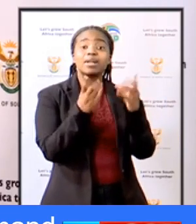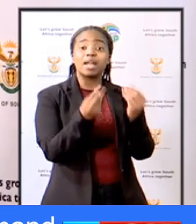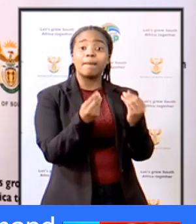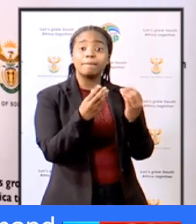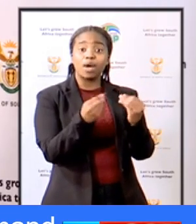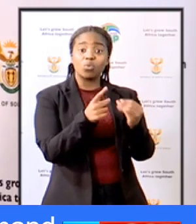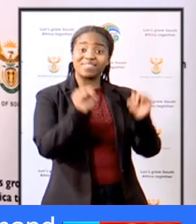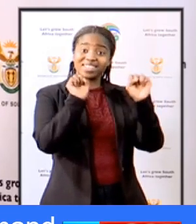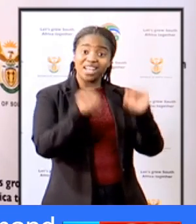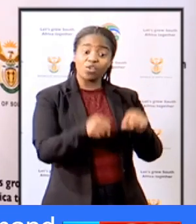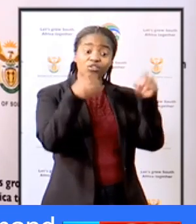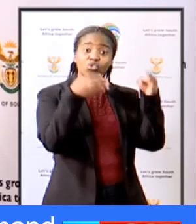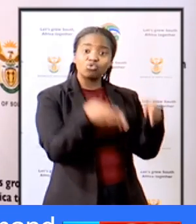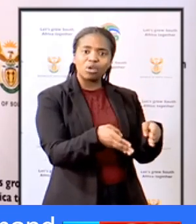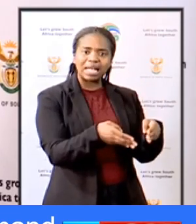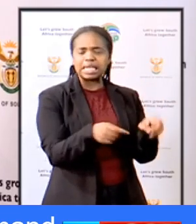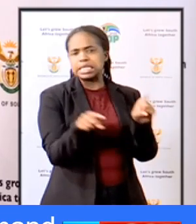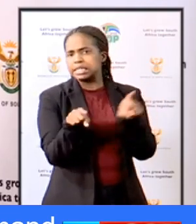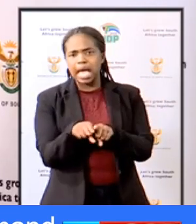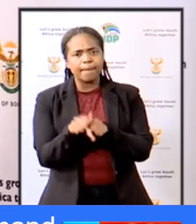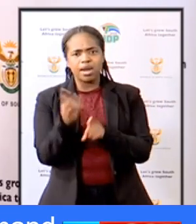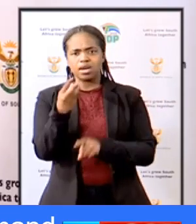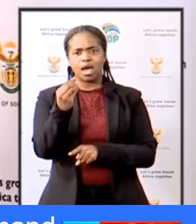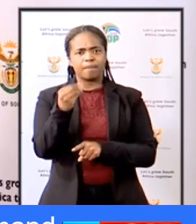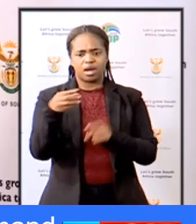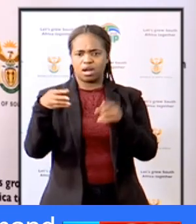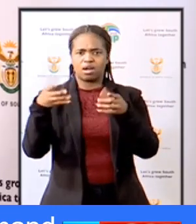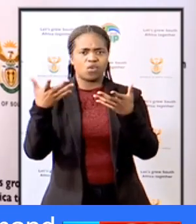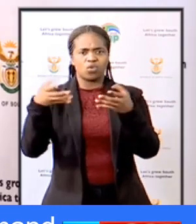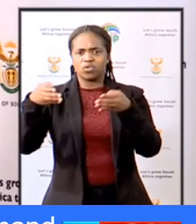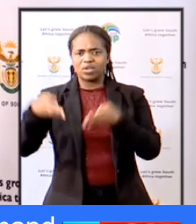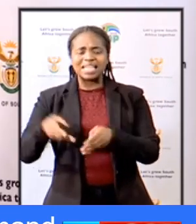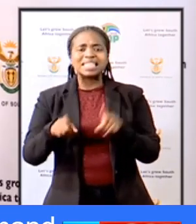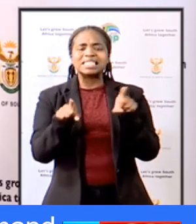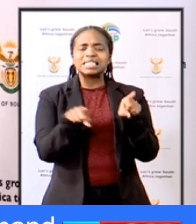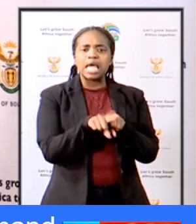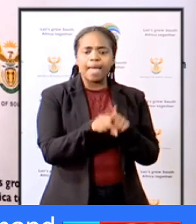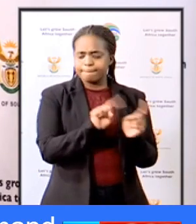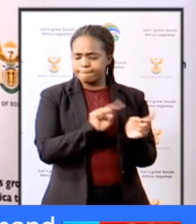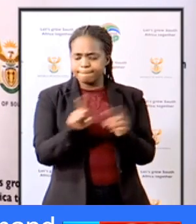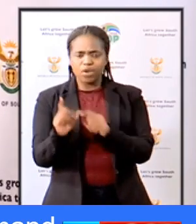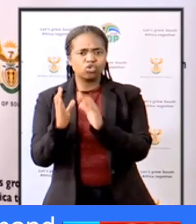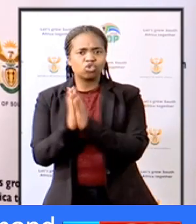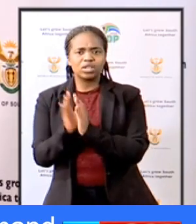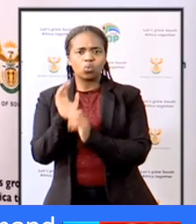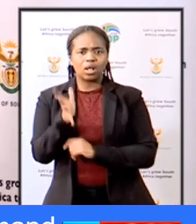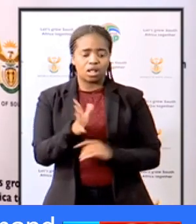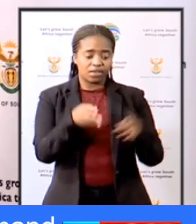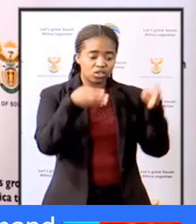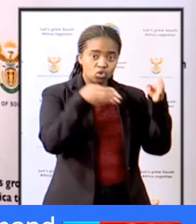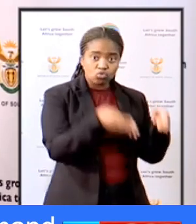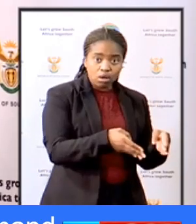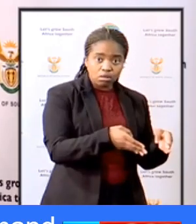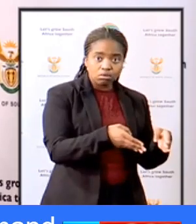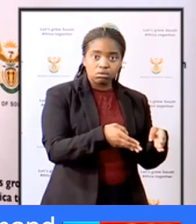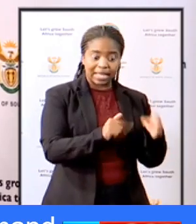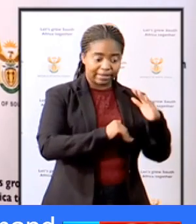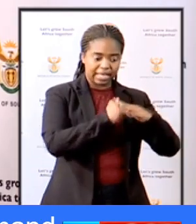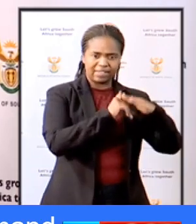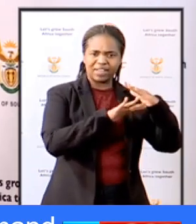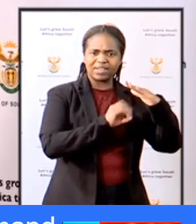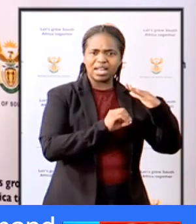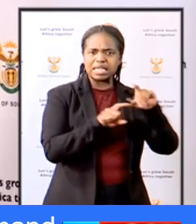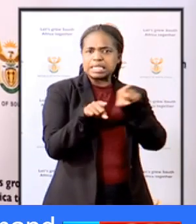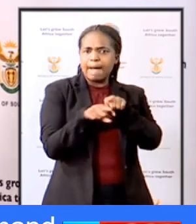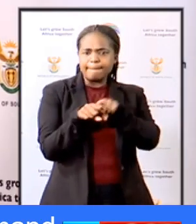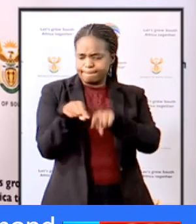have allowed for funerals, the same number that comes to churches at for funeral purposes, why